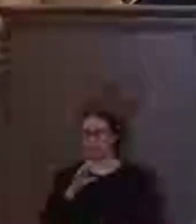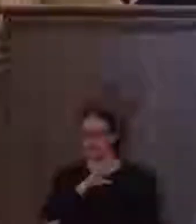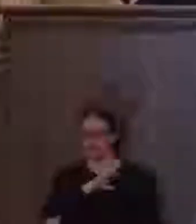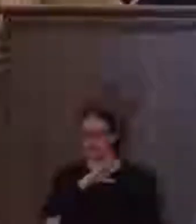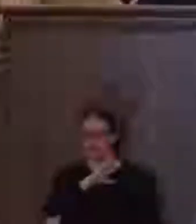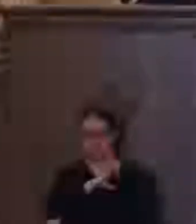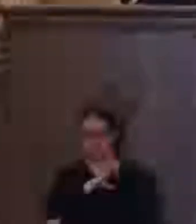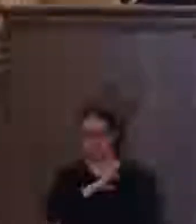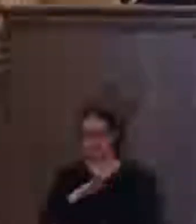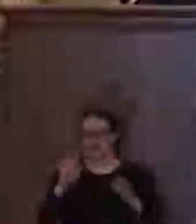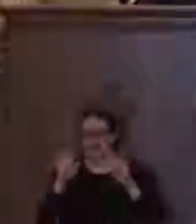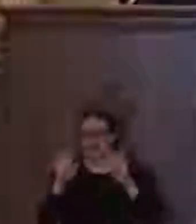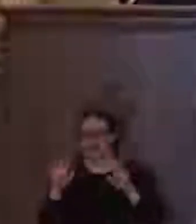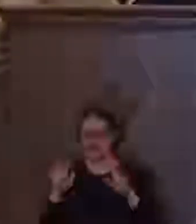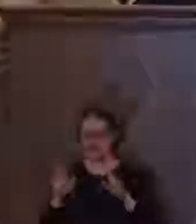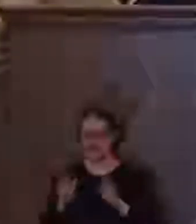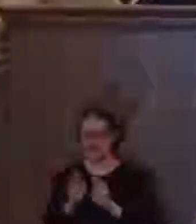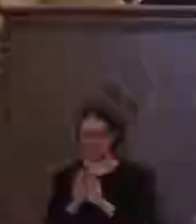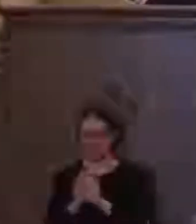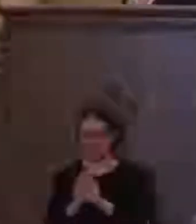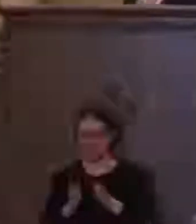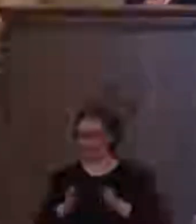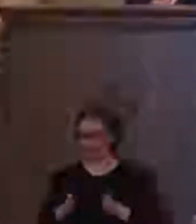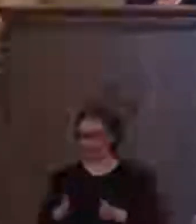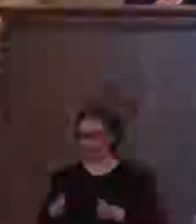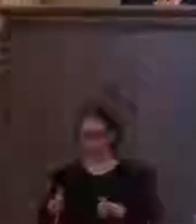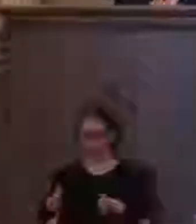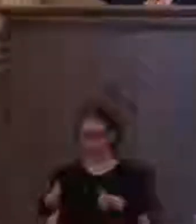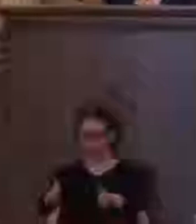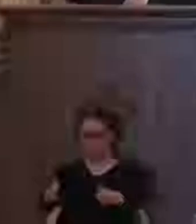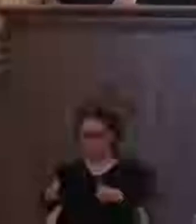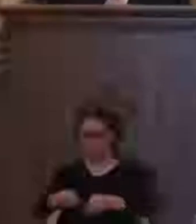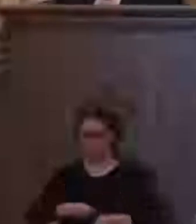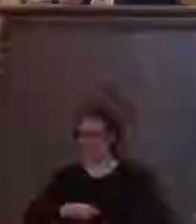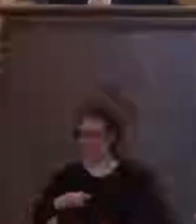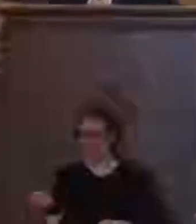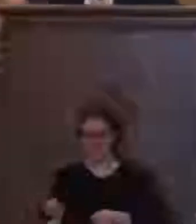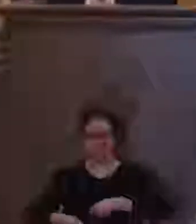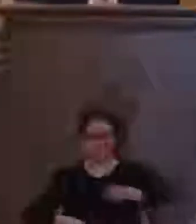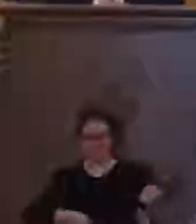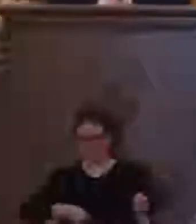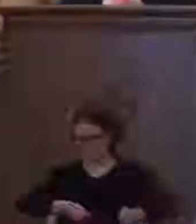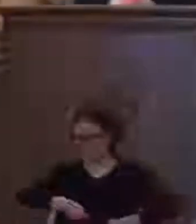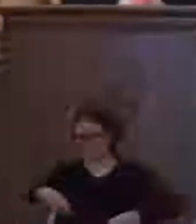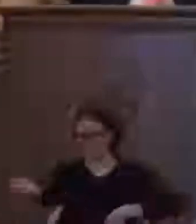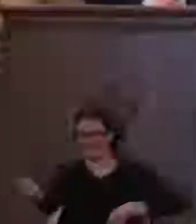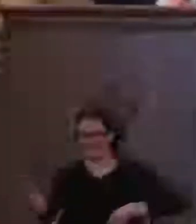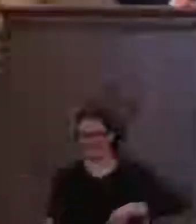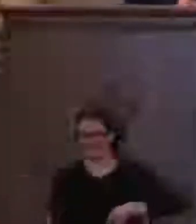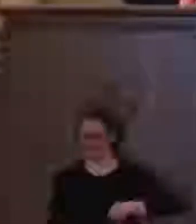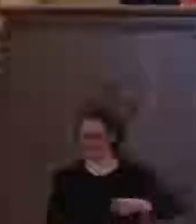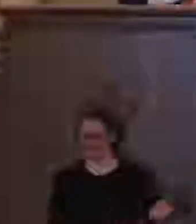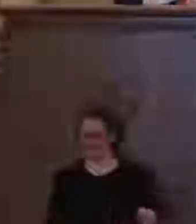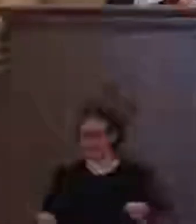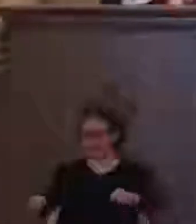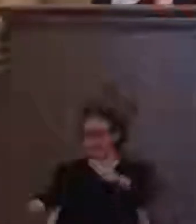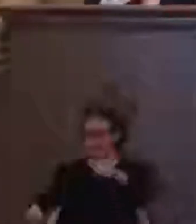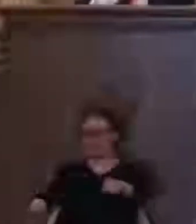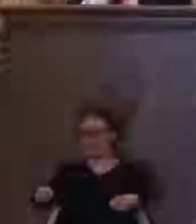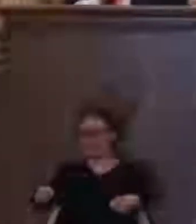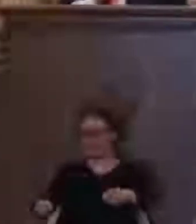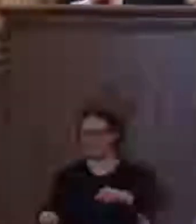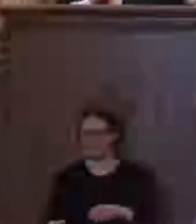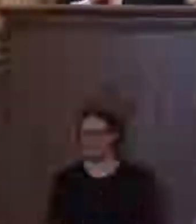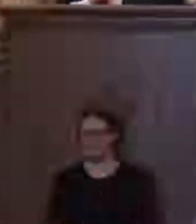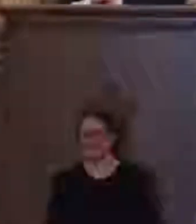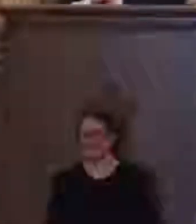he had like 10 of them lined up on the shoulder, just handing out tickets when they'd been driving. Yeah,